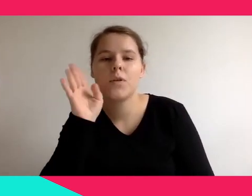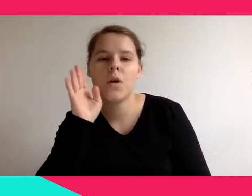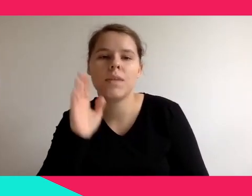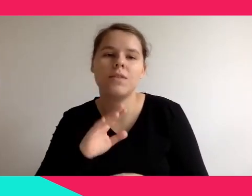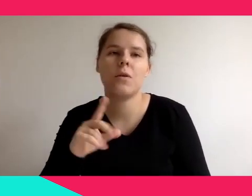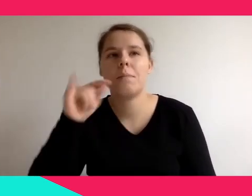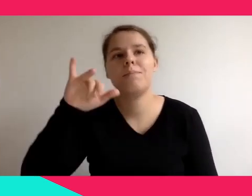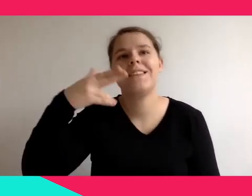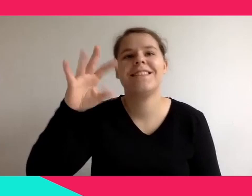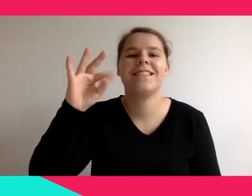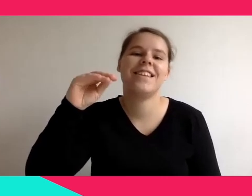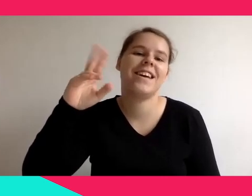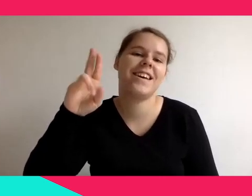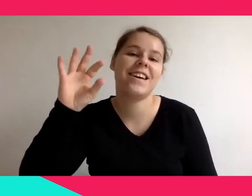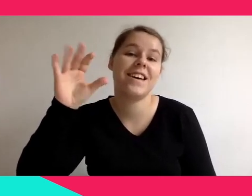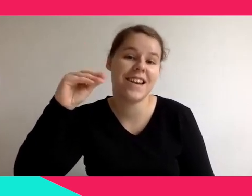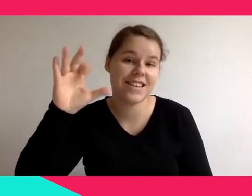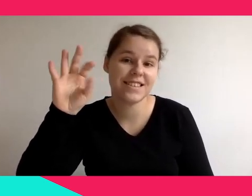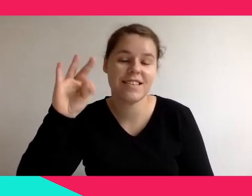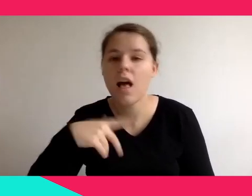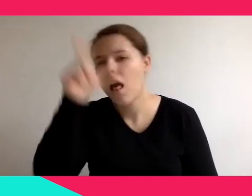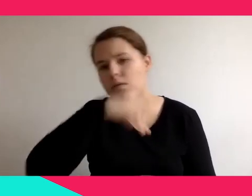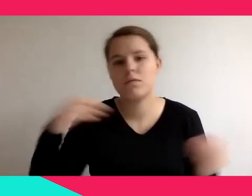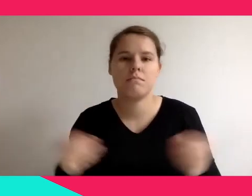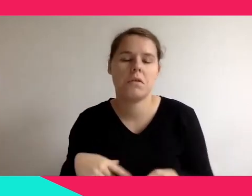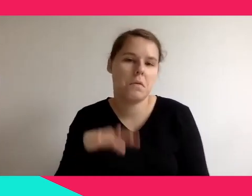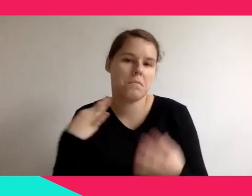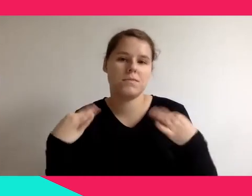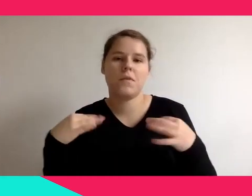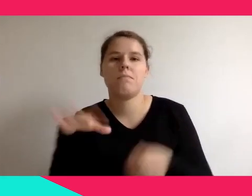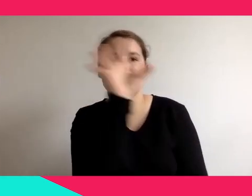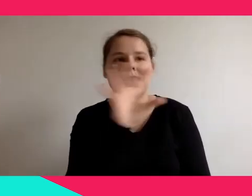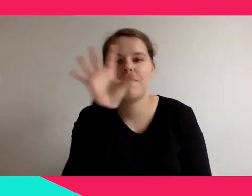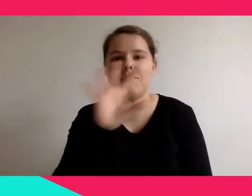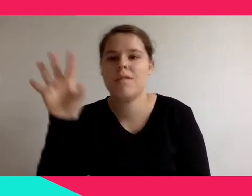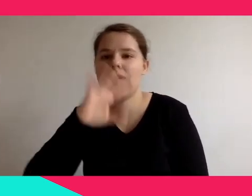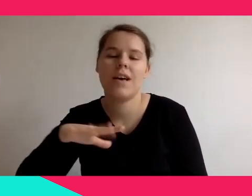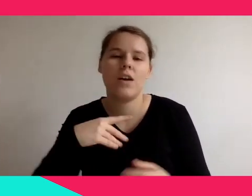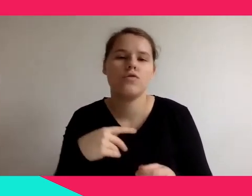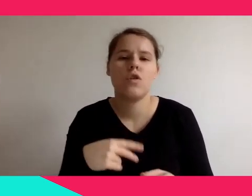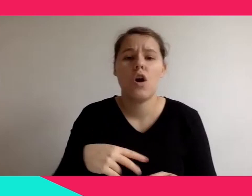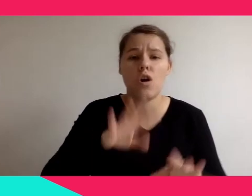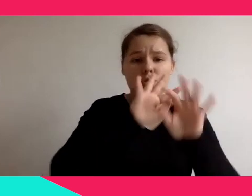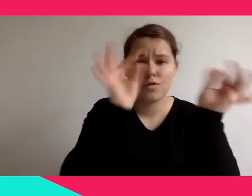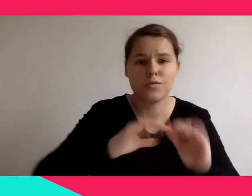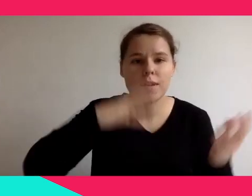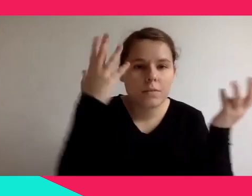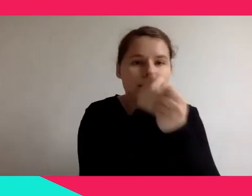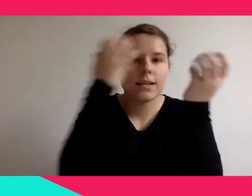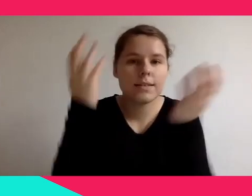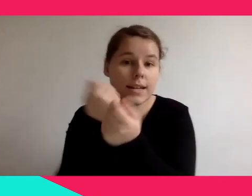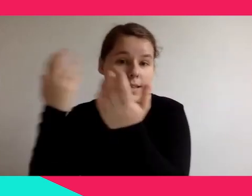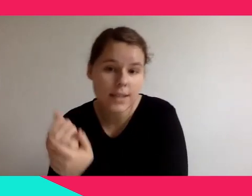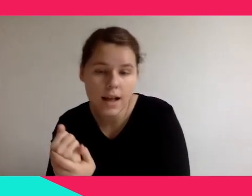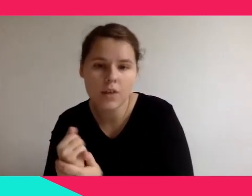and see objects, find objects in the collection, and they can put them together in a Rijksstudio,